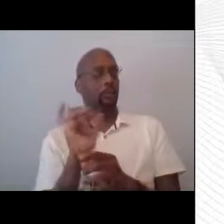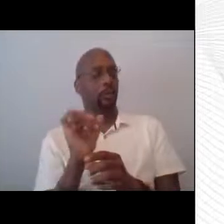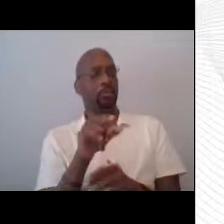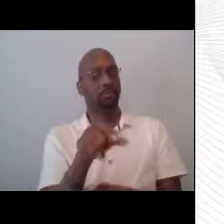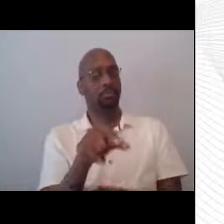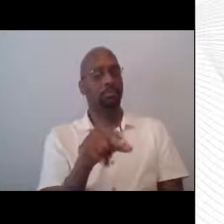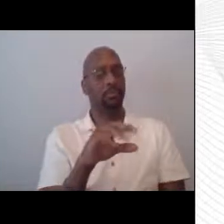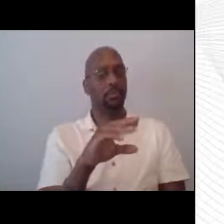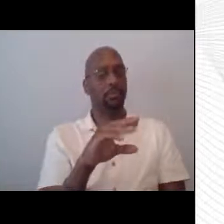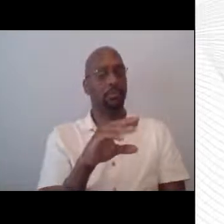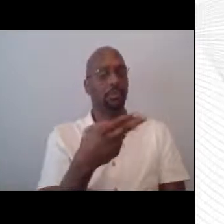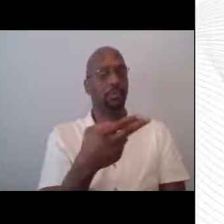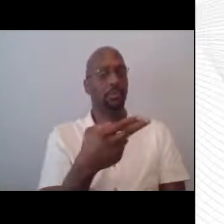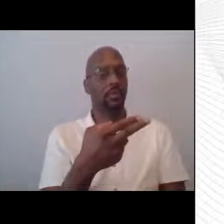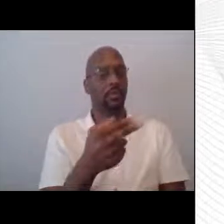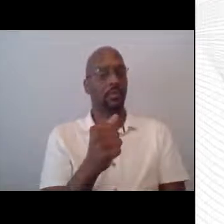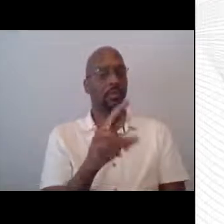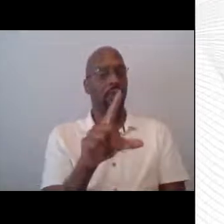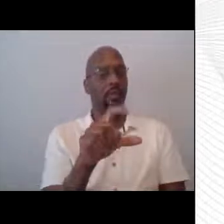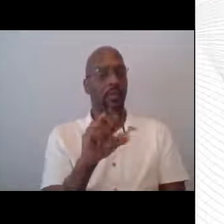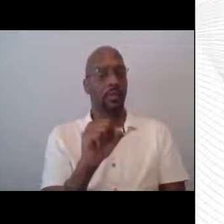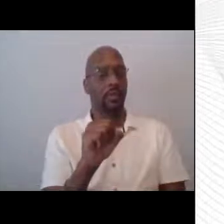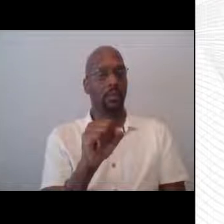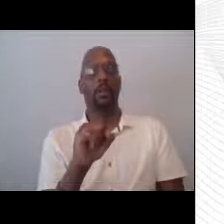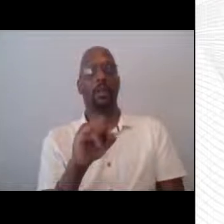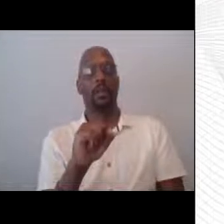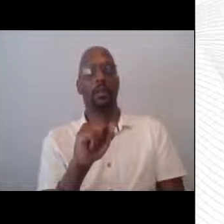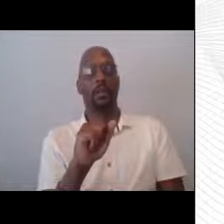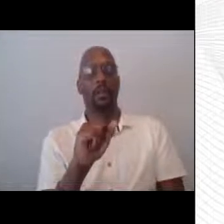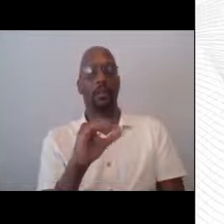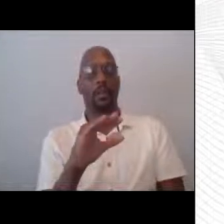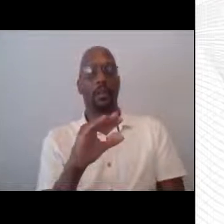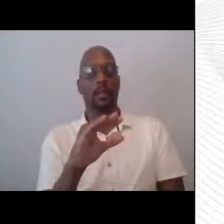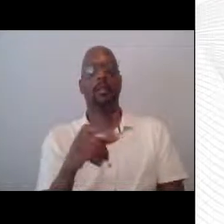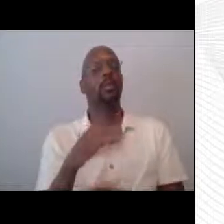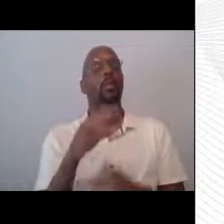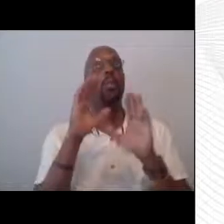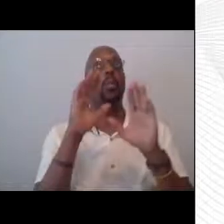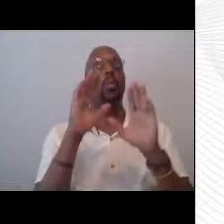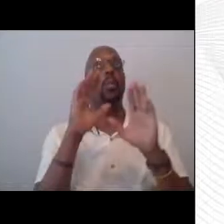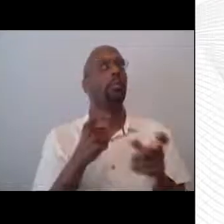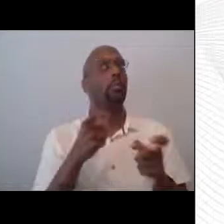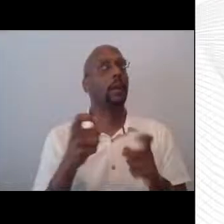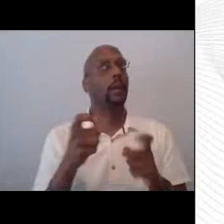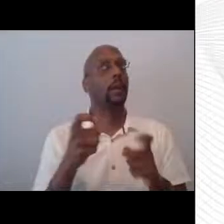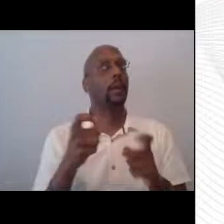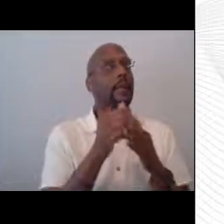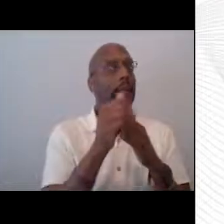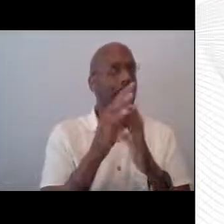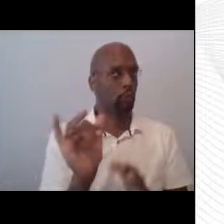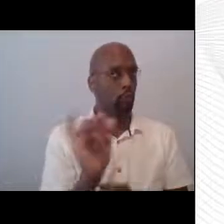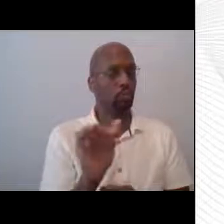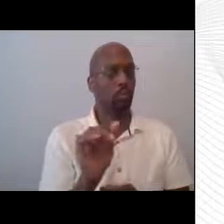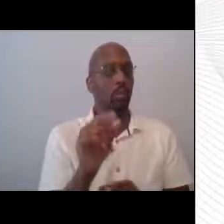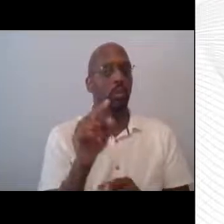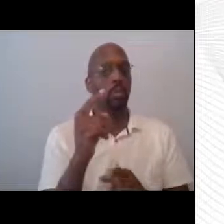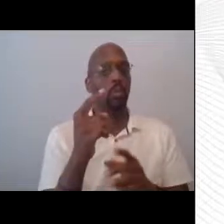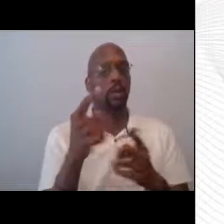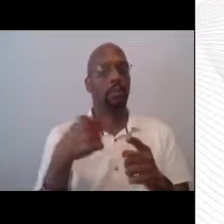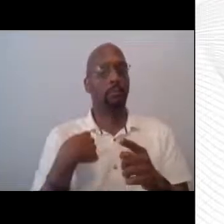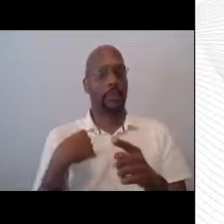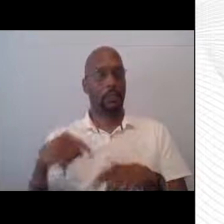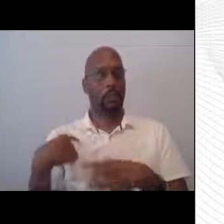Isaac is a dedicated and exemplary Caltrans manager and a leader. When I arrived in District 7 in the